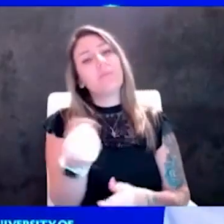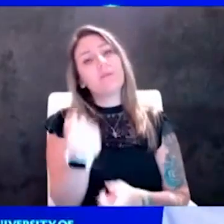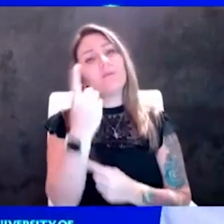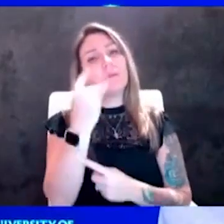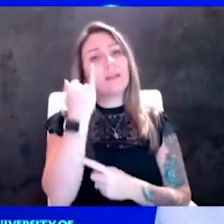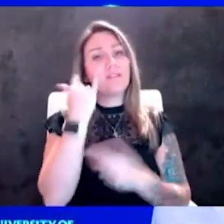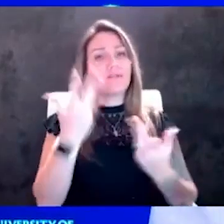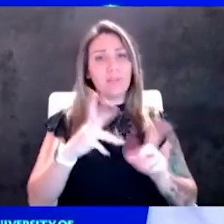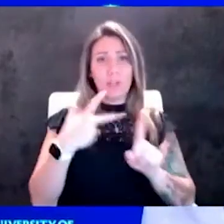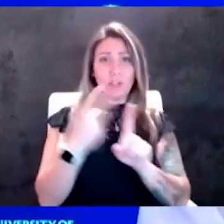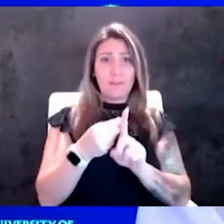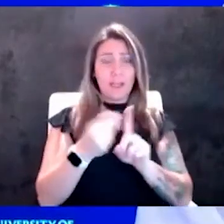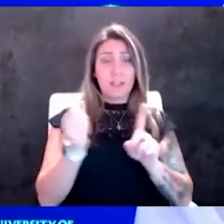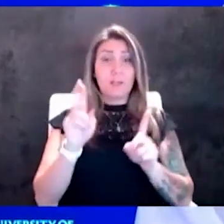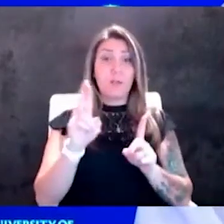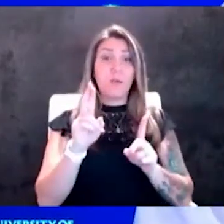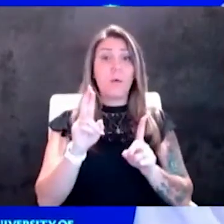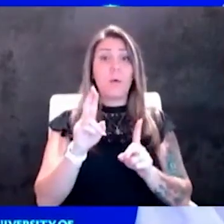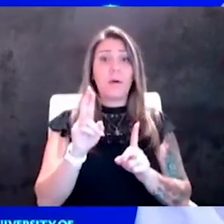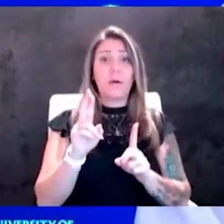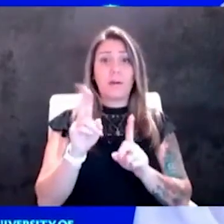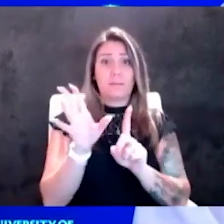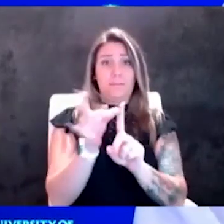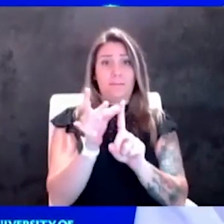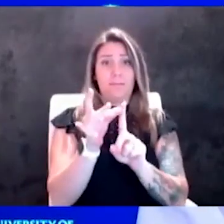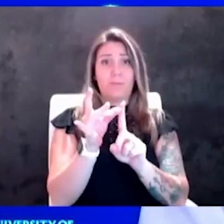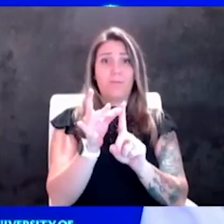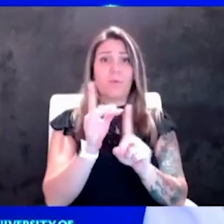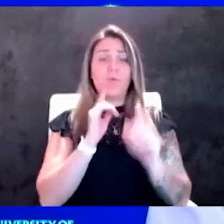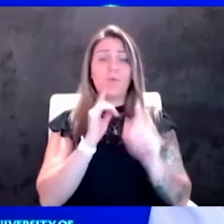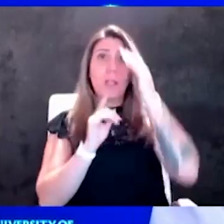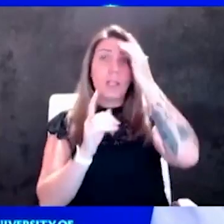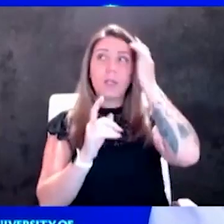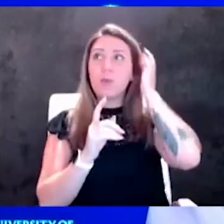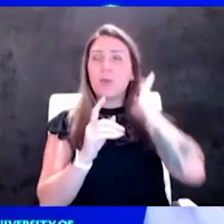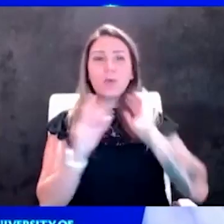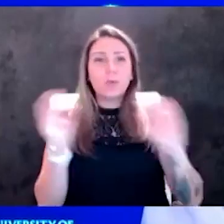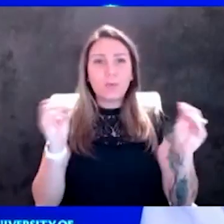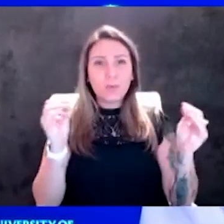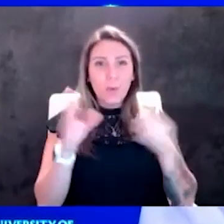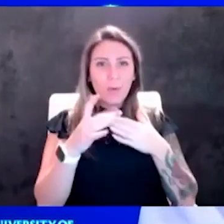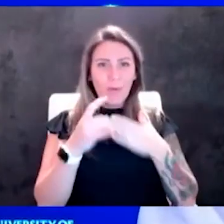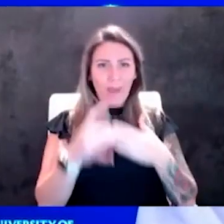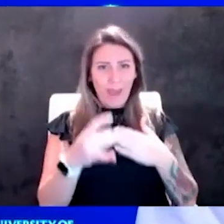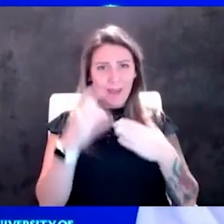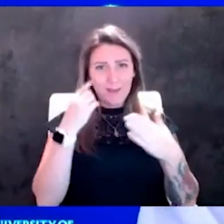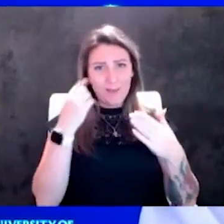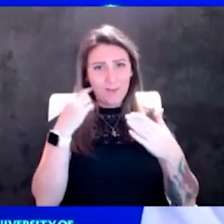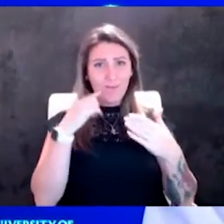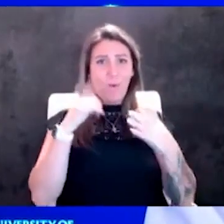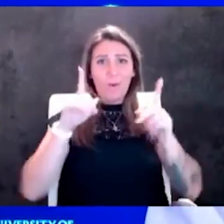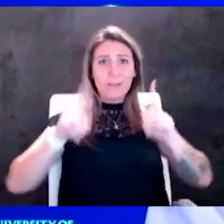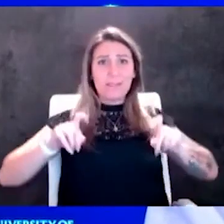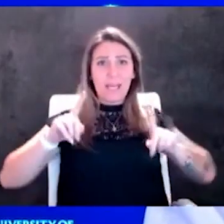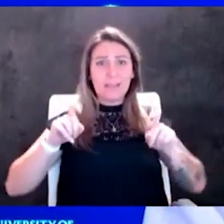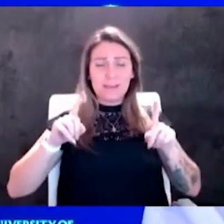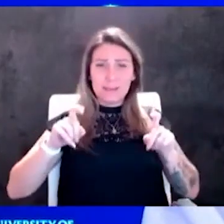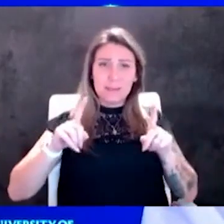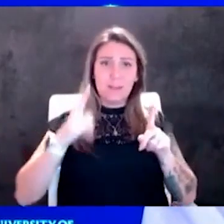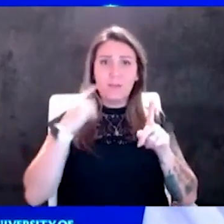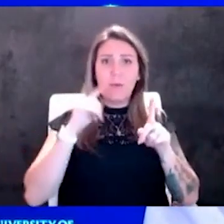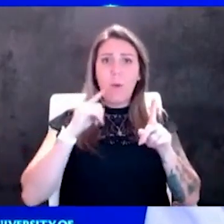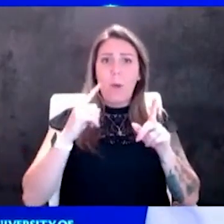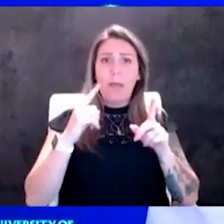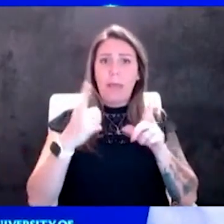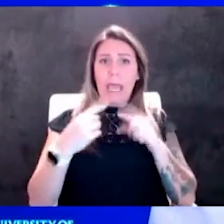or even if you've been infected, there really is no role or no guidance to get tested on antibodies for